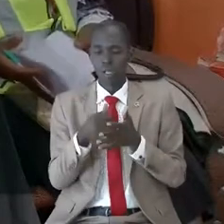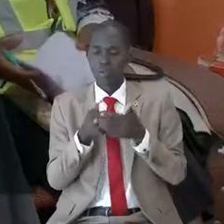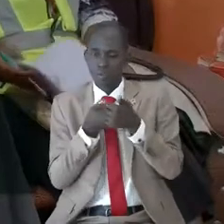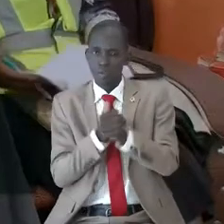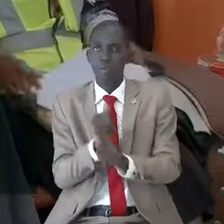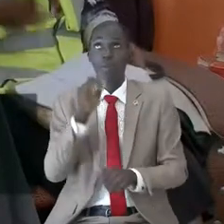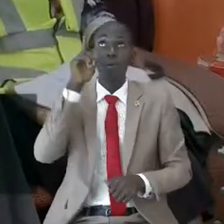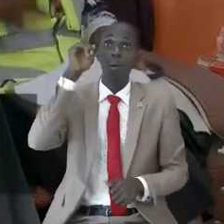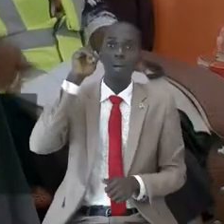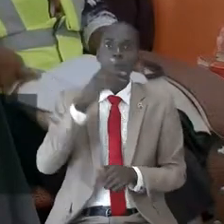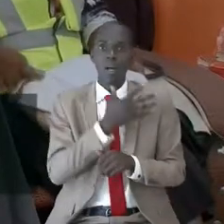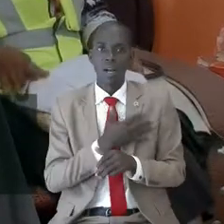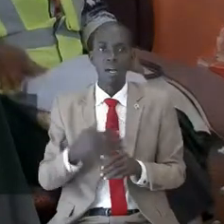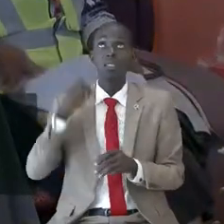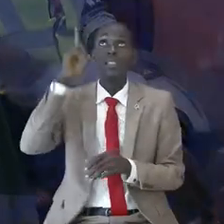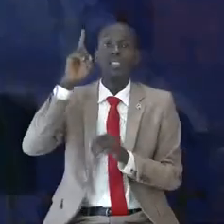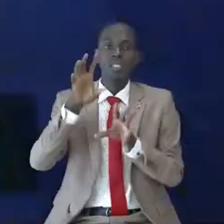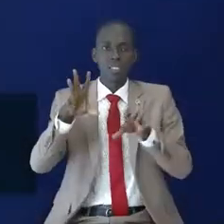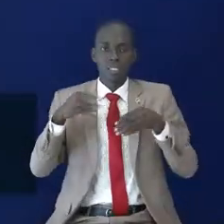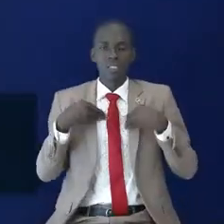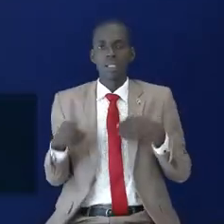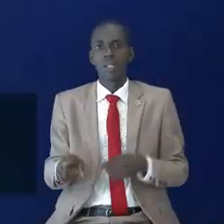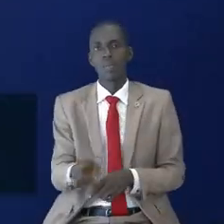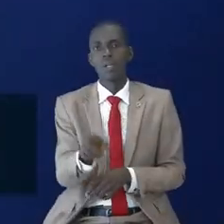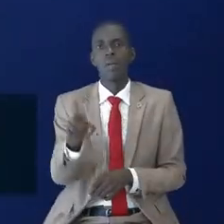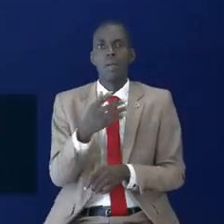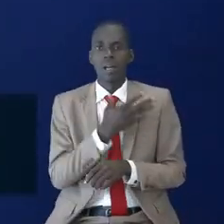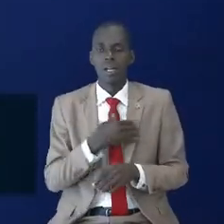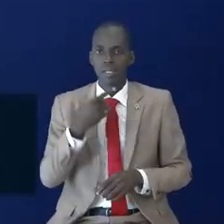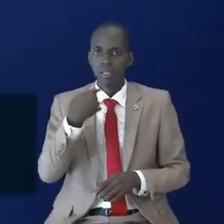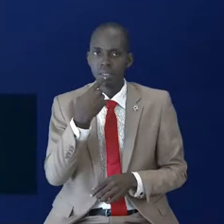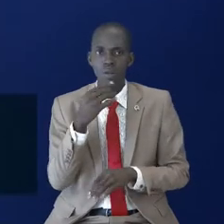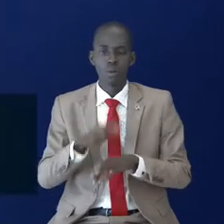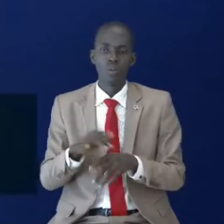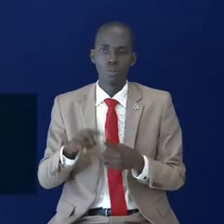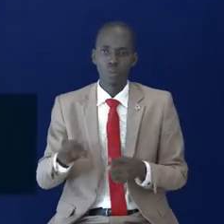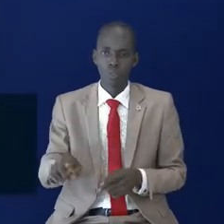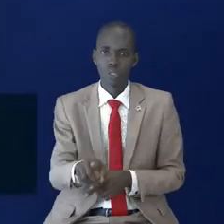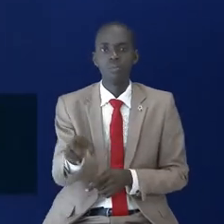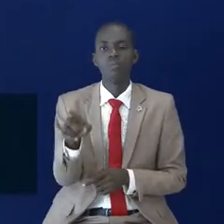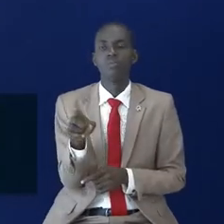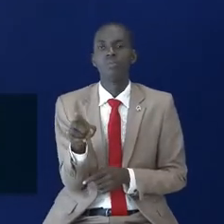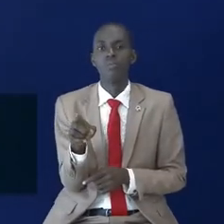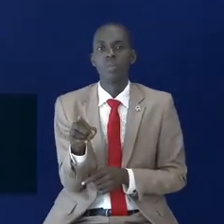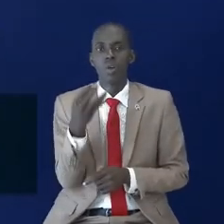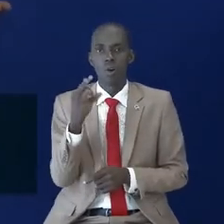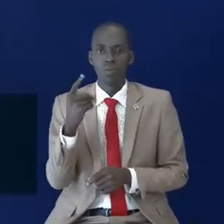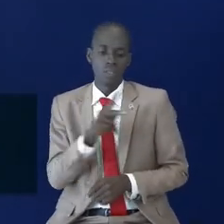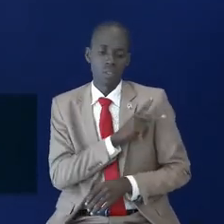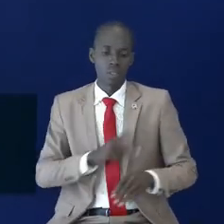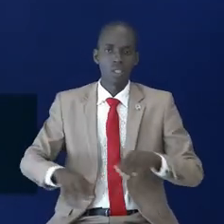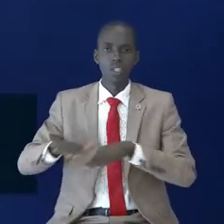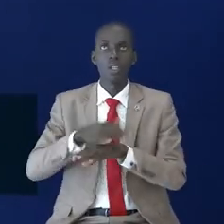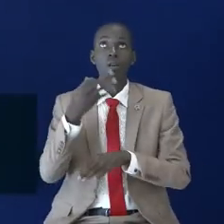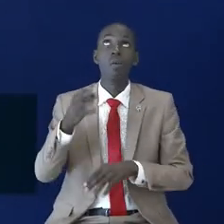and received, and he received them and spake unto them of the kingdom